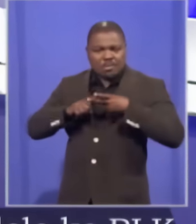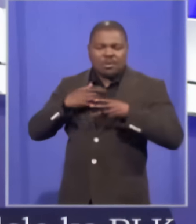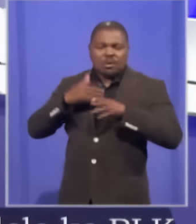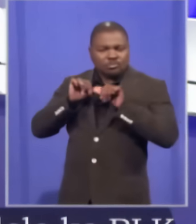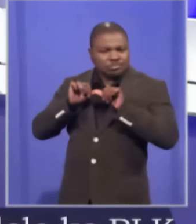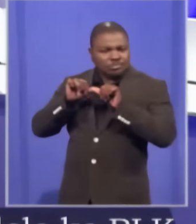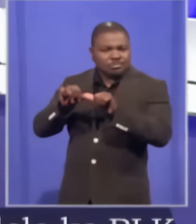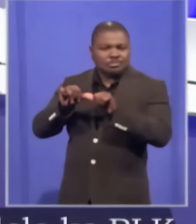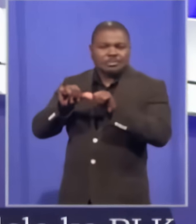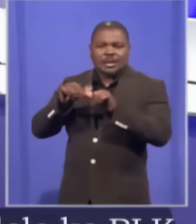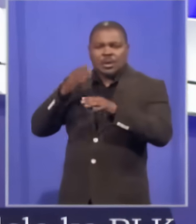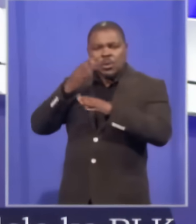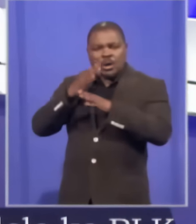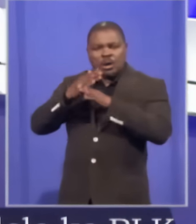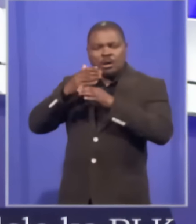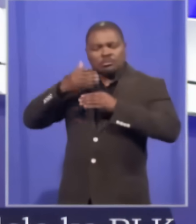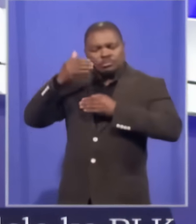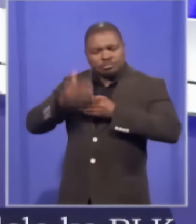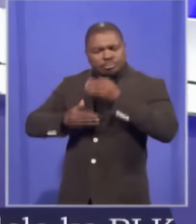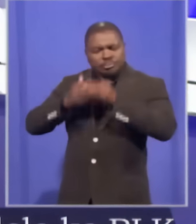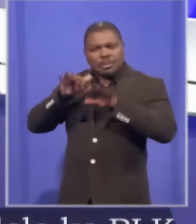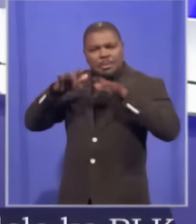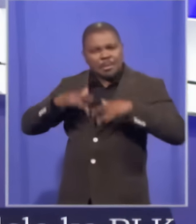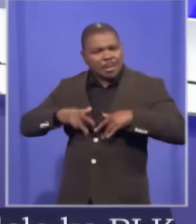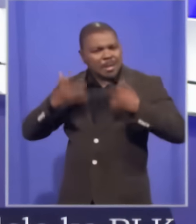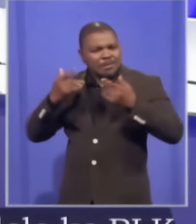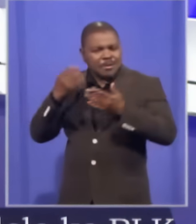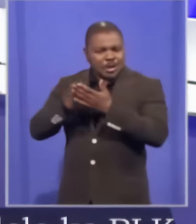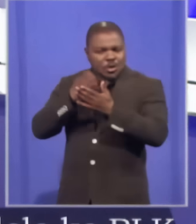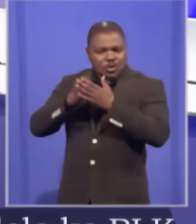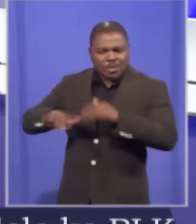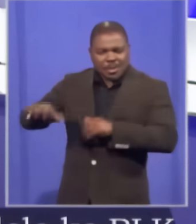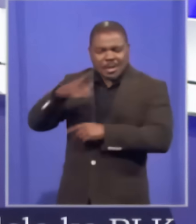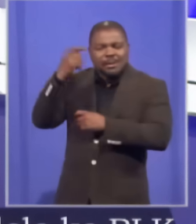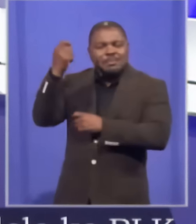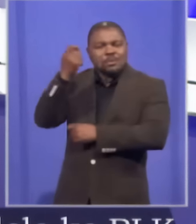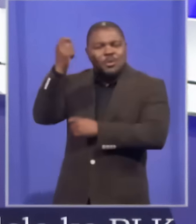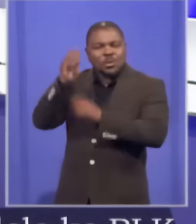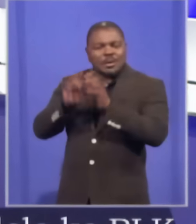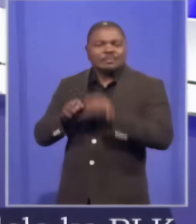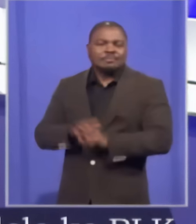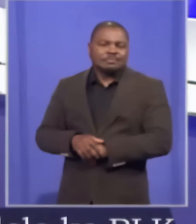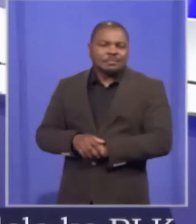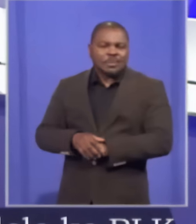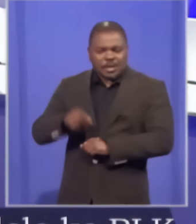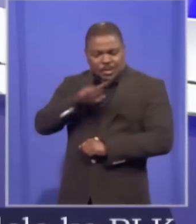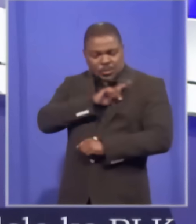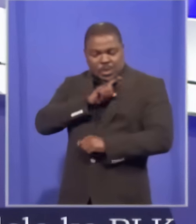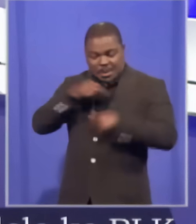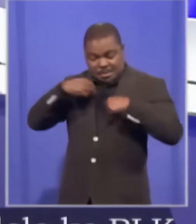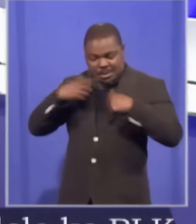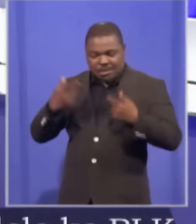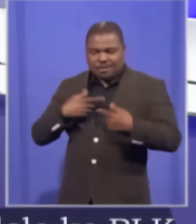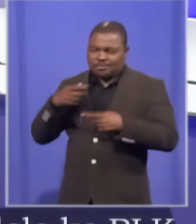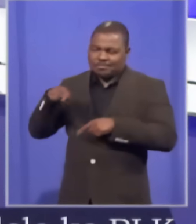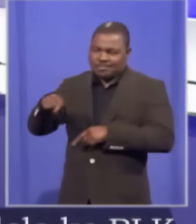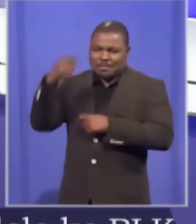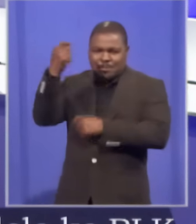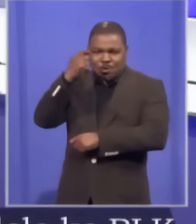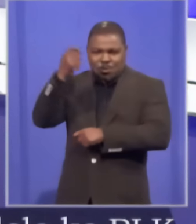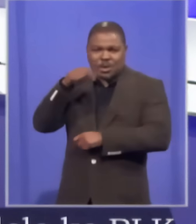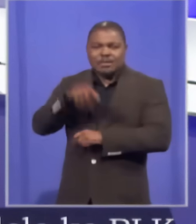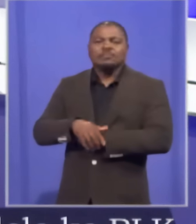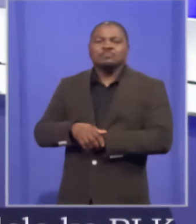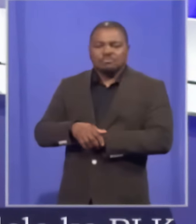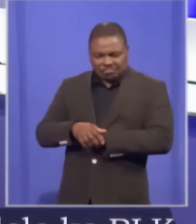go kaonafatša maemo a bophelo le maemo a ikonomi a toropokgolo ya Polokwane ke ka lebaka leo Polokwane e kgonne gore